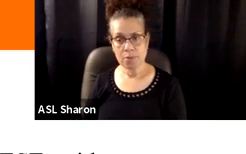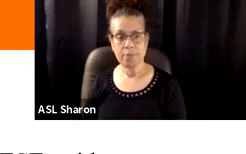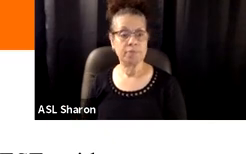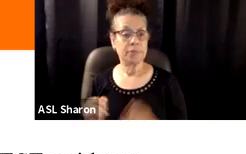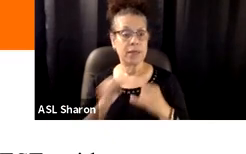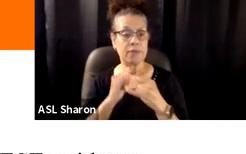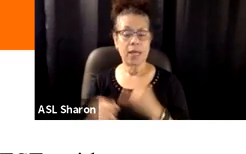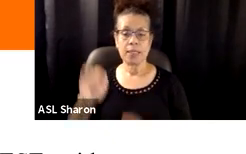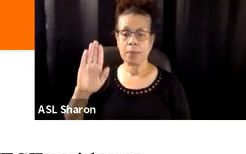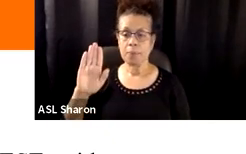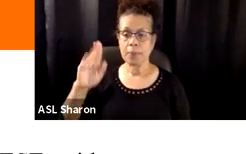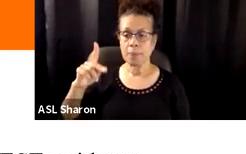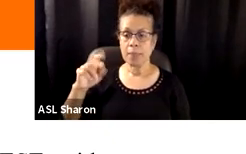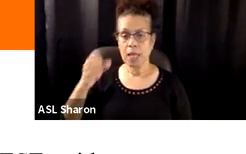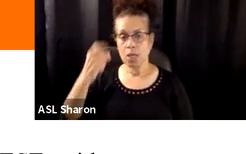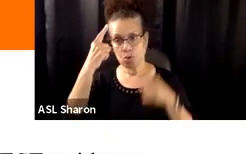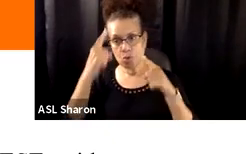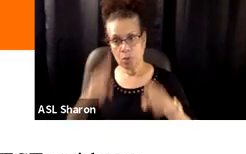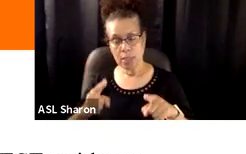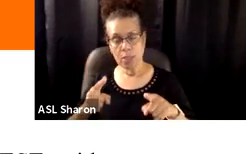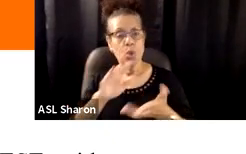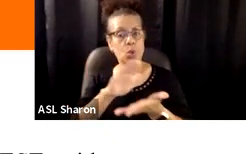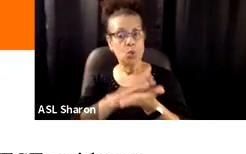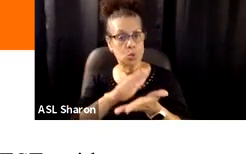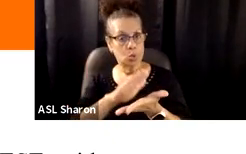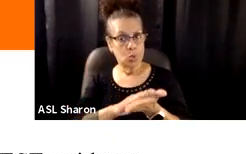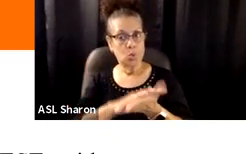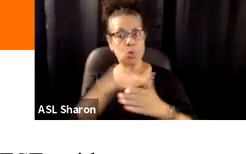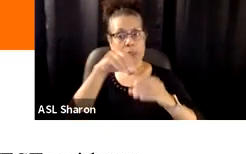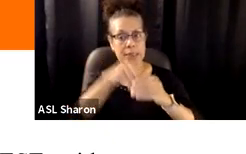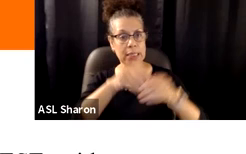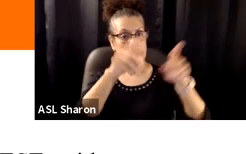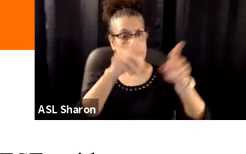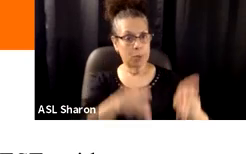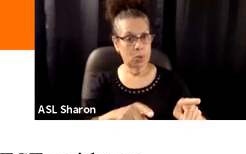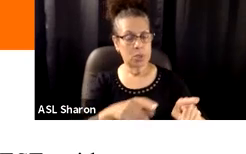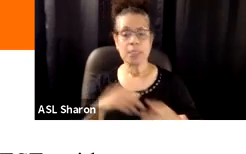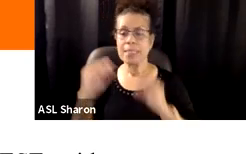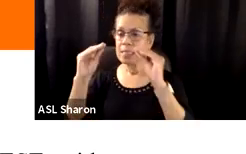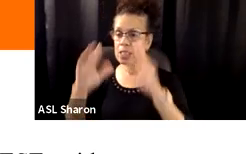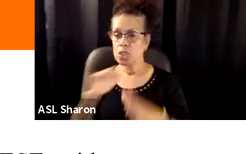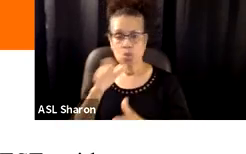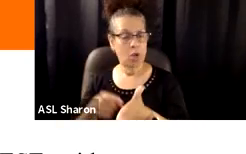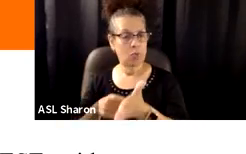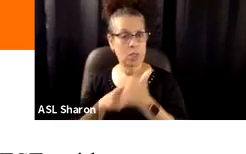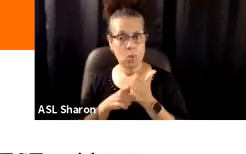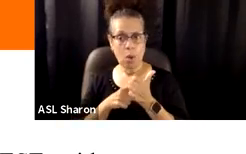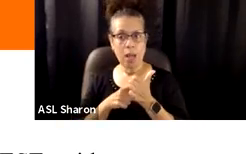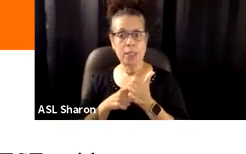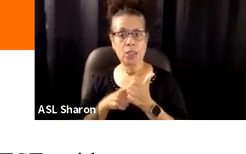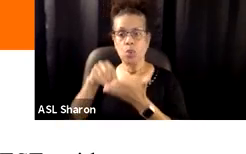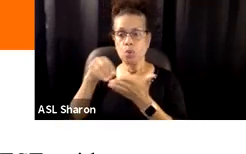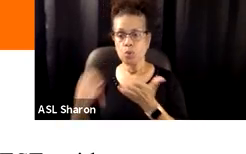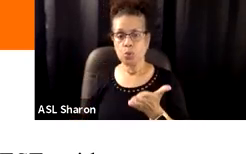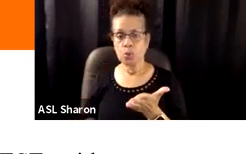bps agreed that while schools remain fully in person teachers will not be required to teach students who are in person and